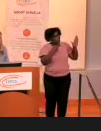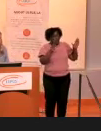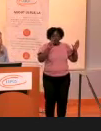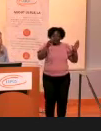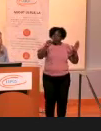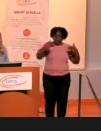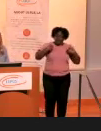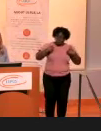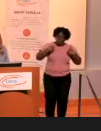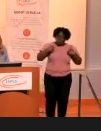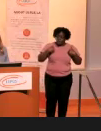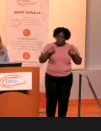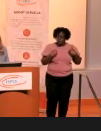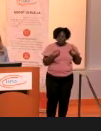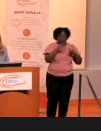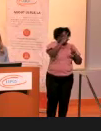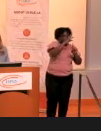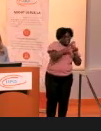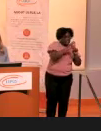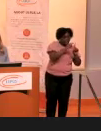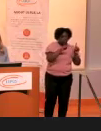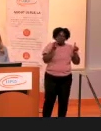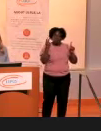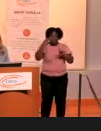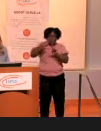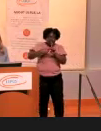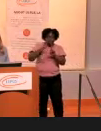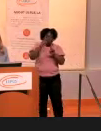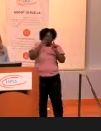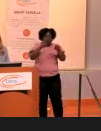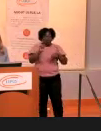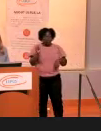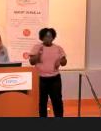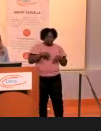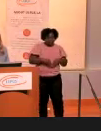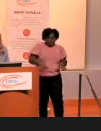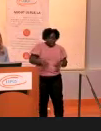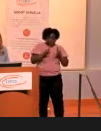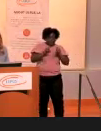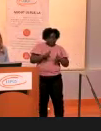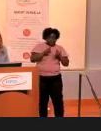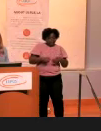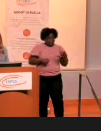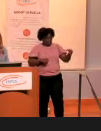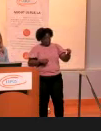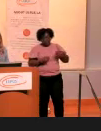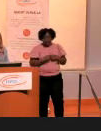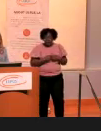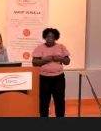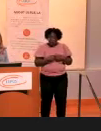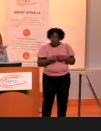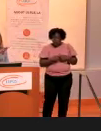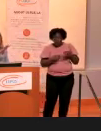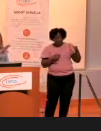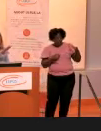least every 6 to 12 months, you should be getting a urine test done. If you have some of those